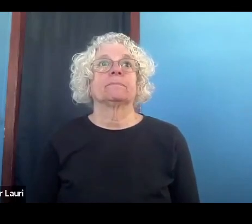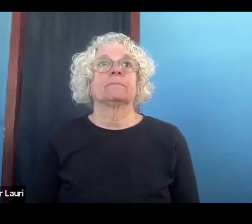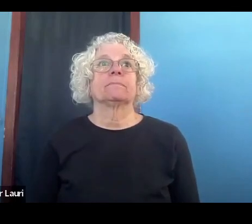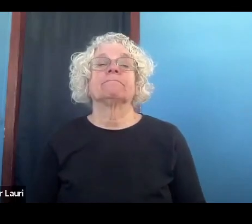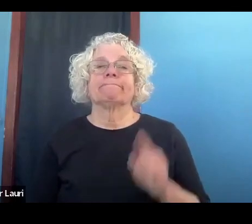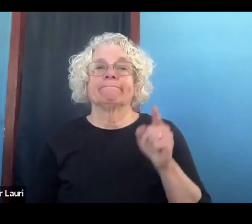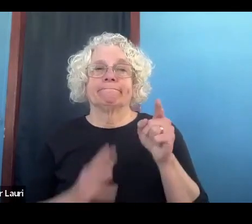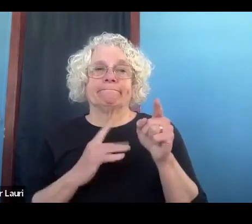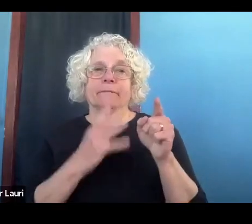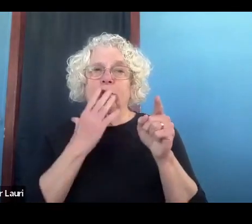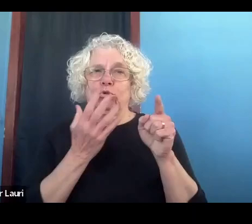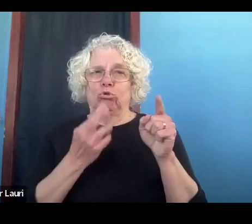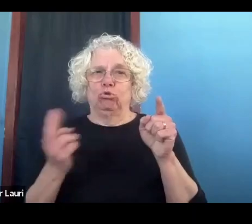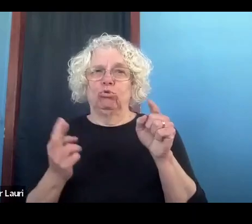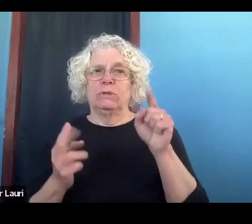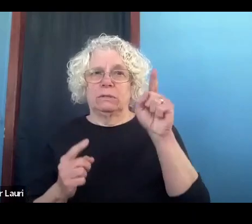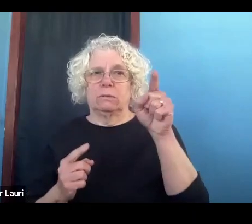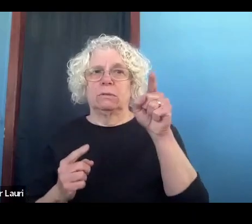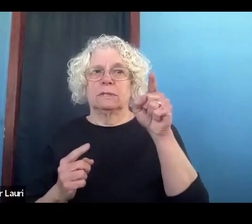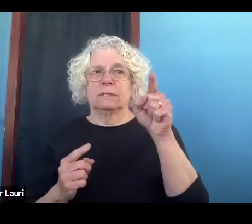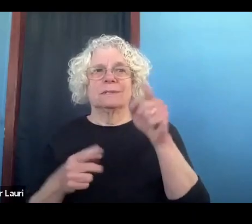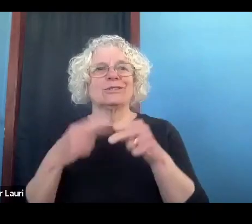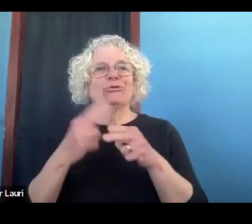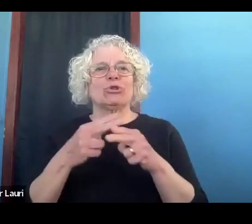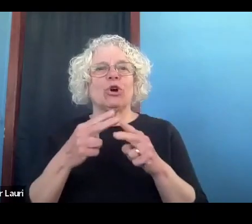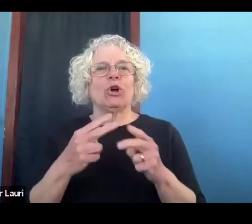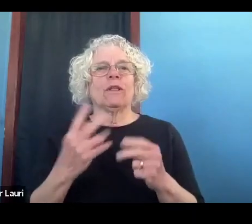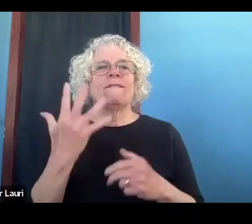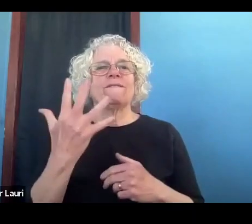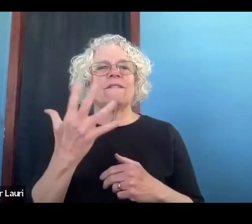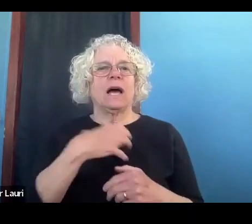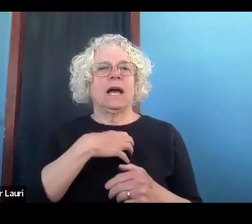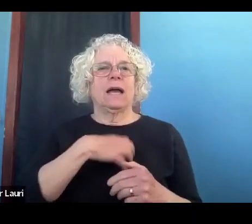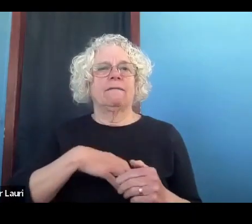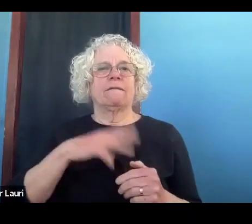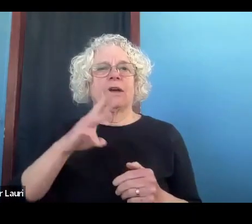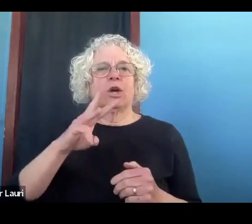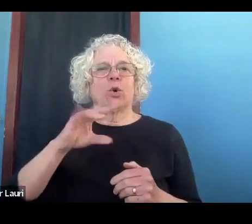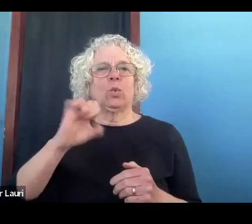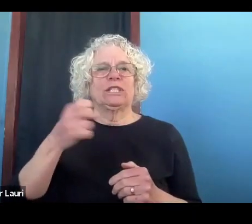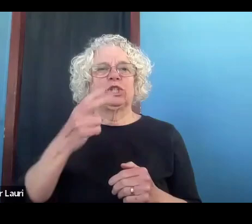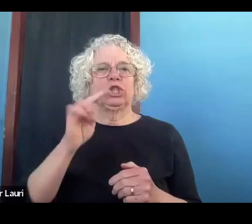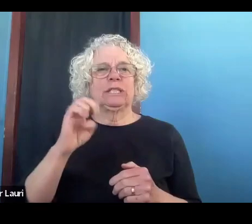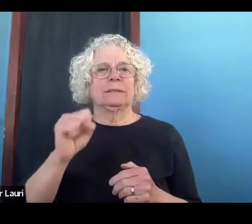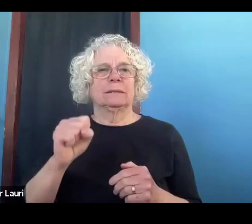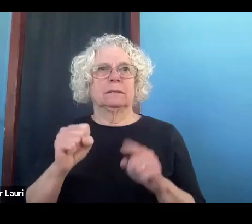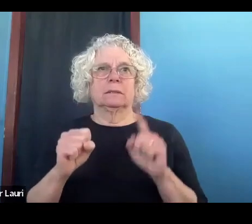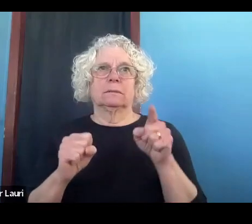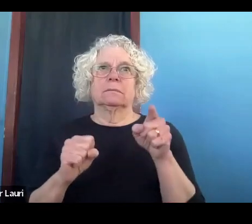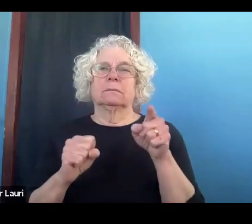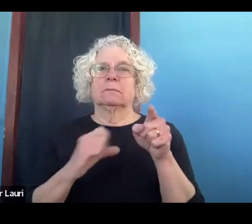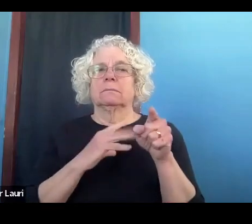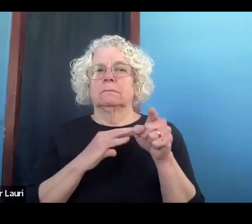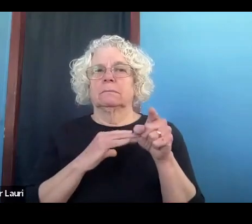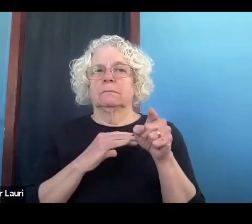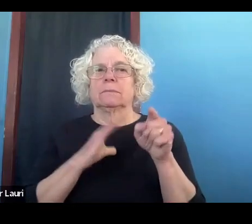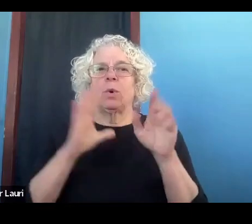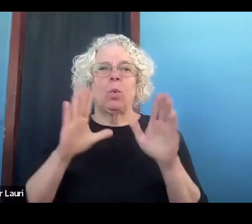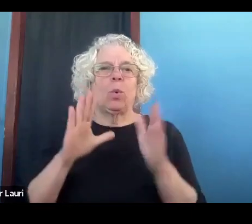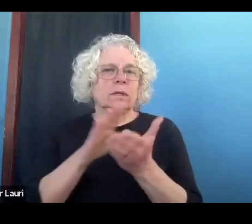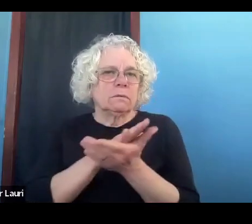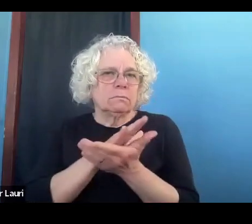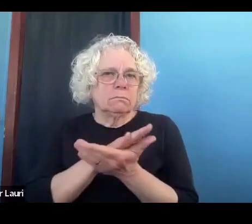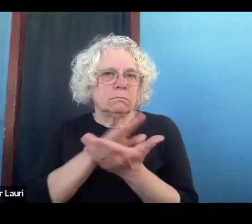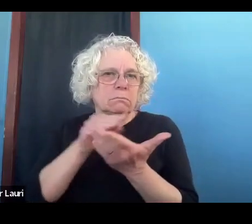Another great resource is 5 Wishes. 5 Wishes is a wonderful document